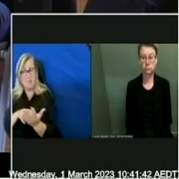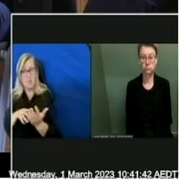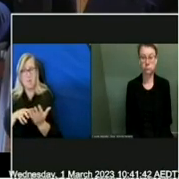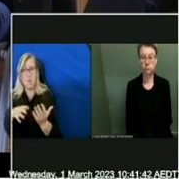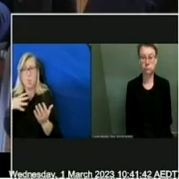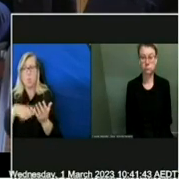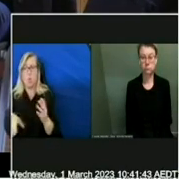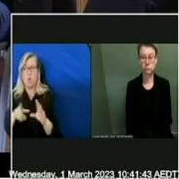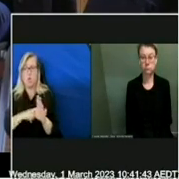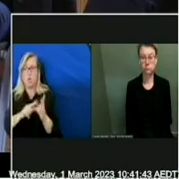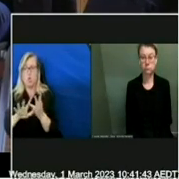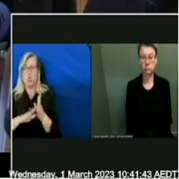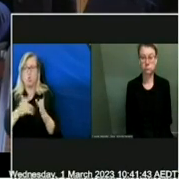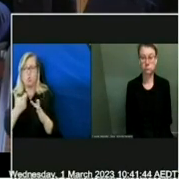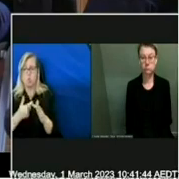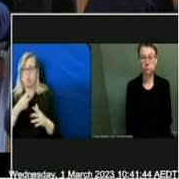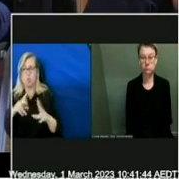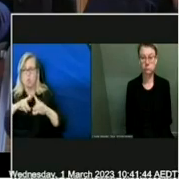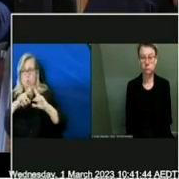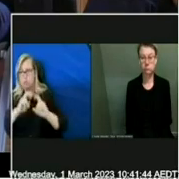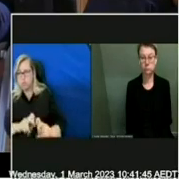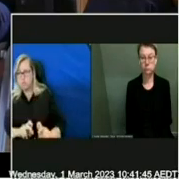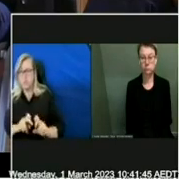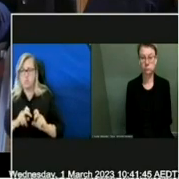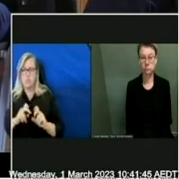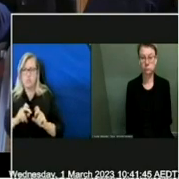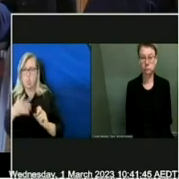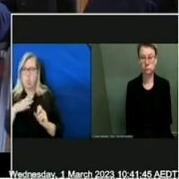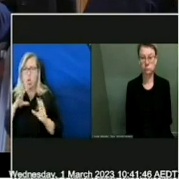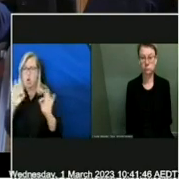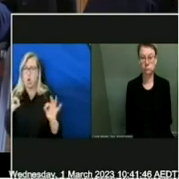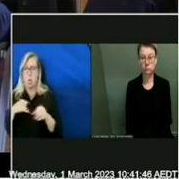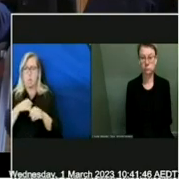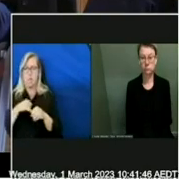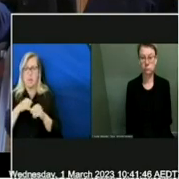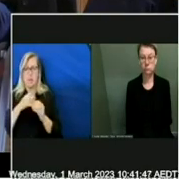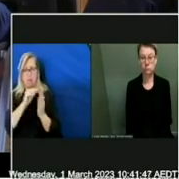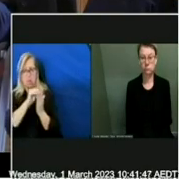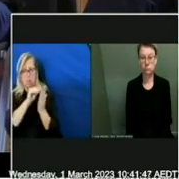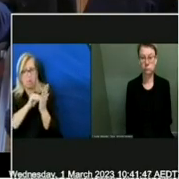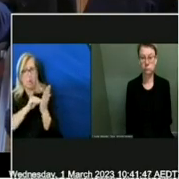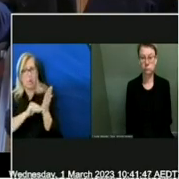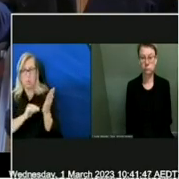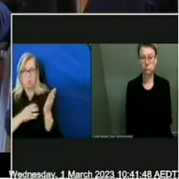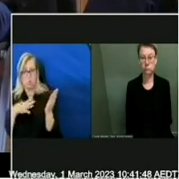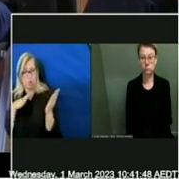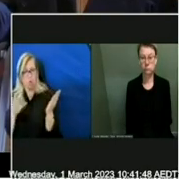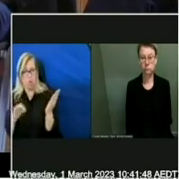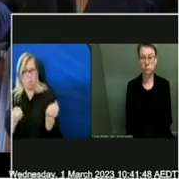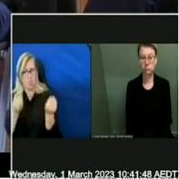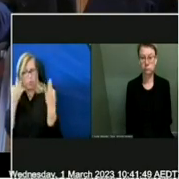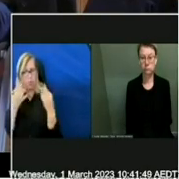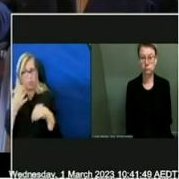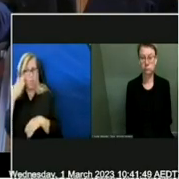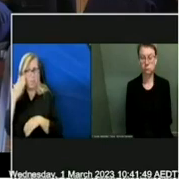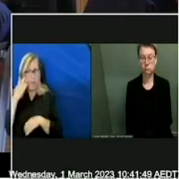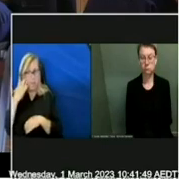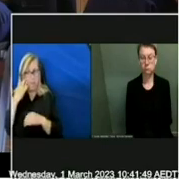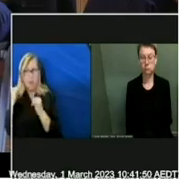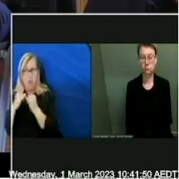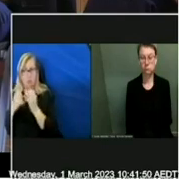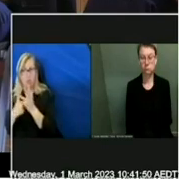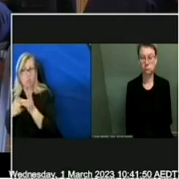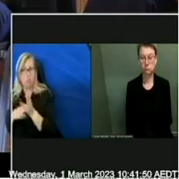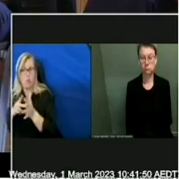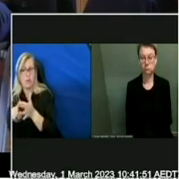kept of our mum and Uncle Ronnie. How was his jaw broken? Where are those